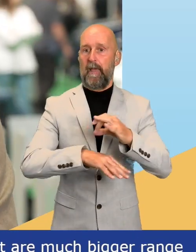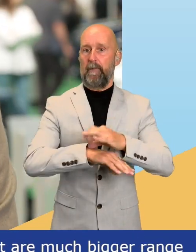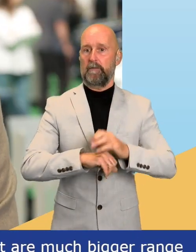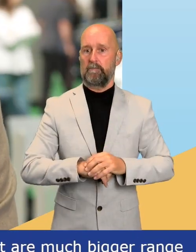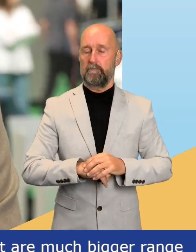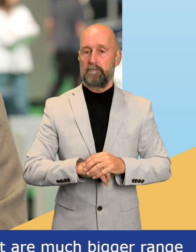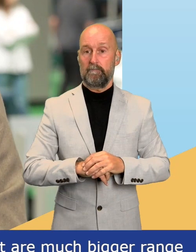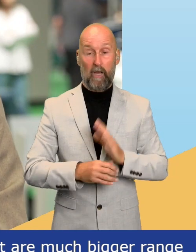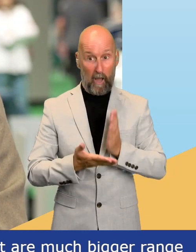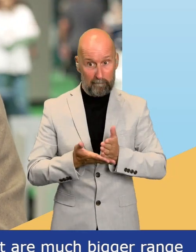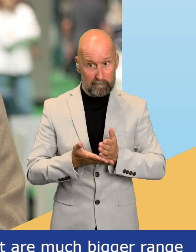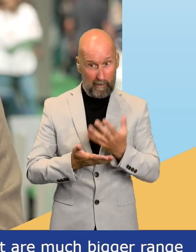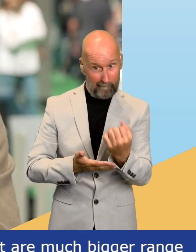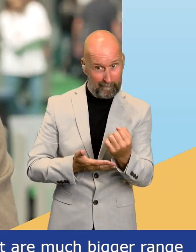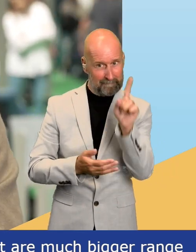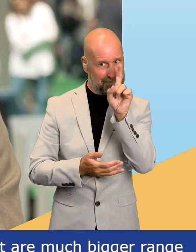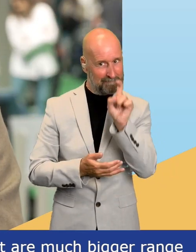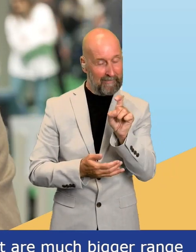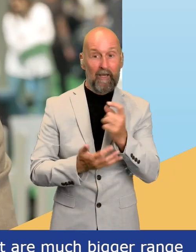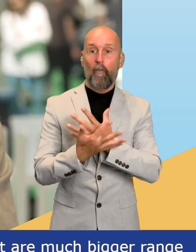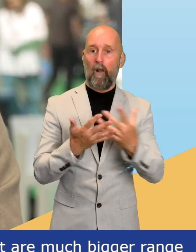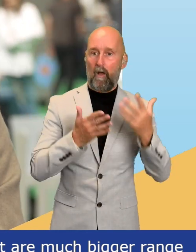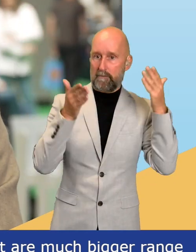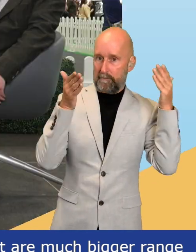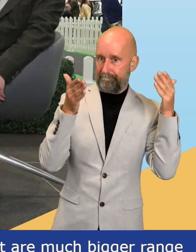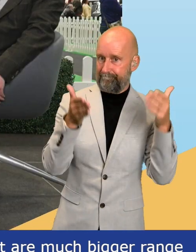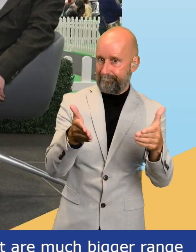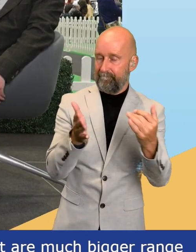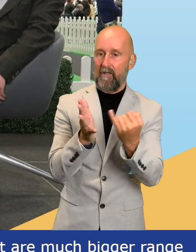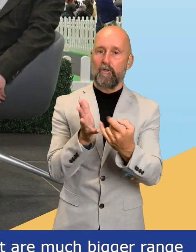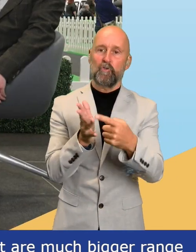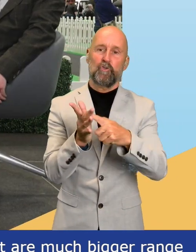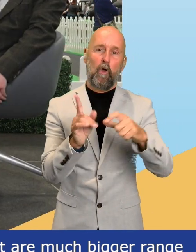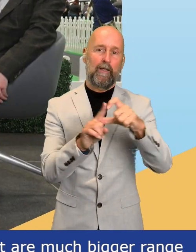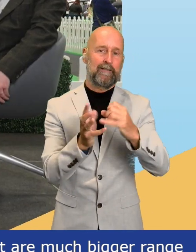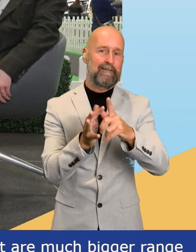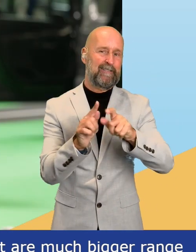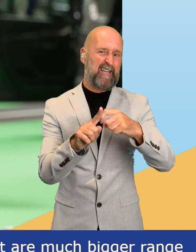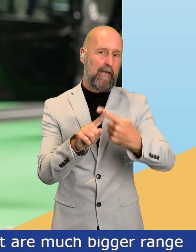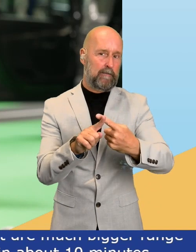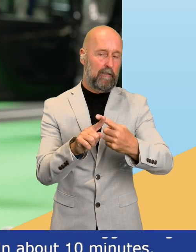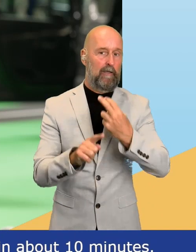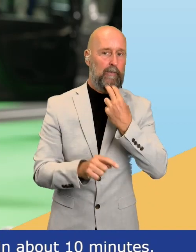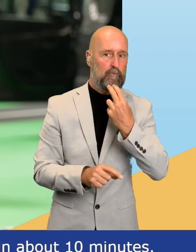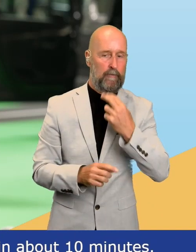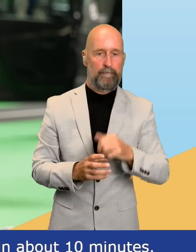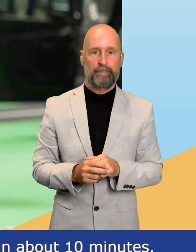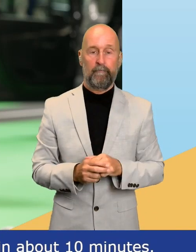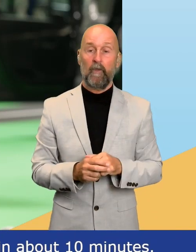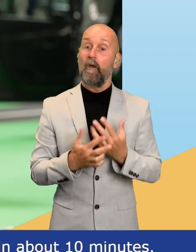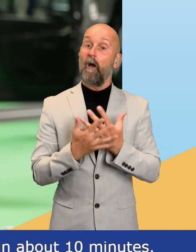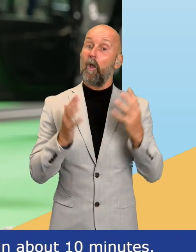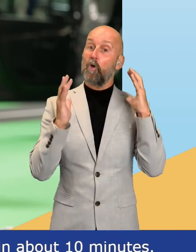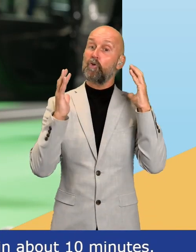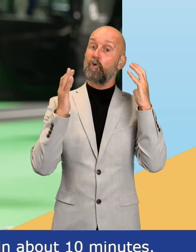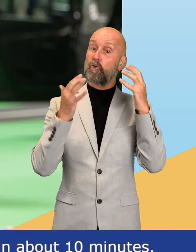I'll believe it when I see it. Yeah. But there's definitely a lot of people focusing a lot of energy on that. That sounds amazing. Now, I know everyone has concerns about the